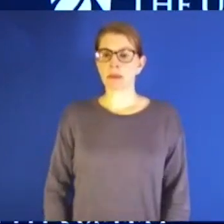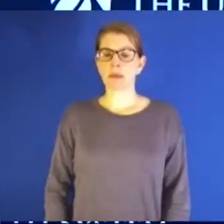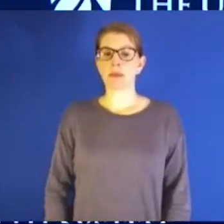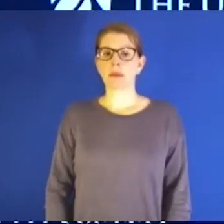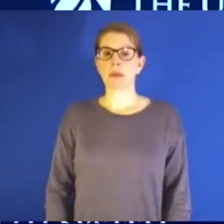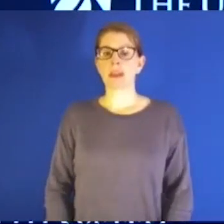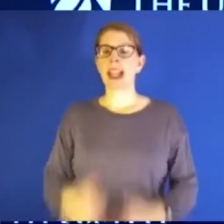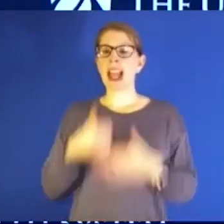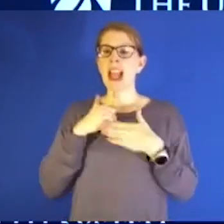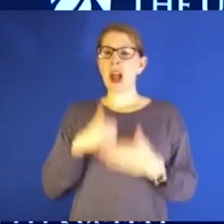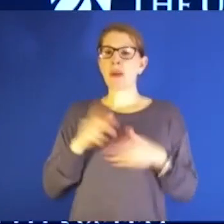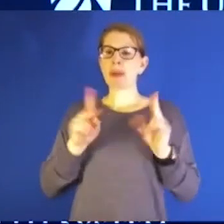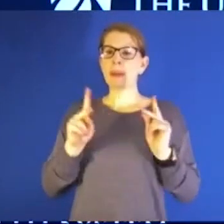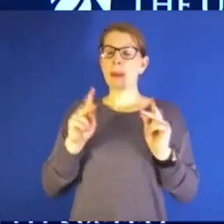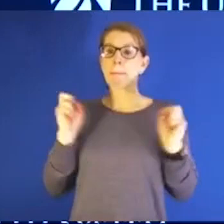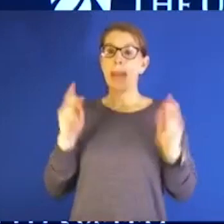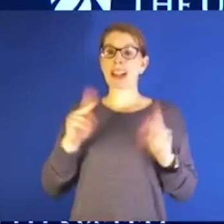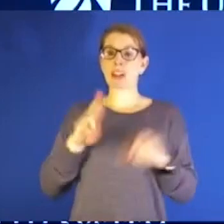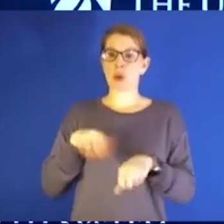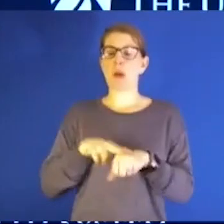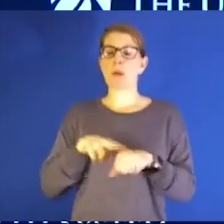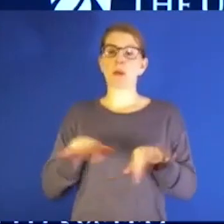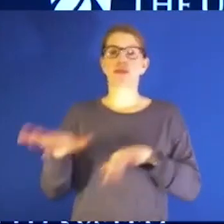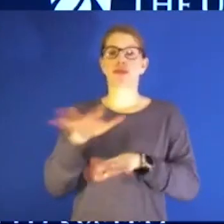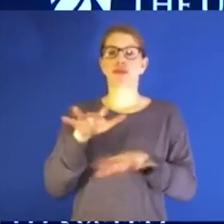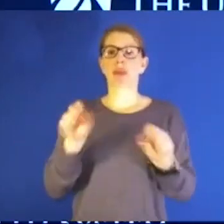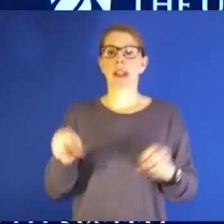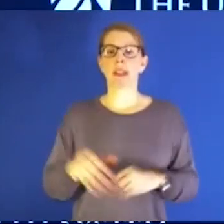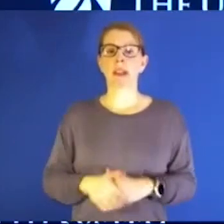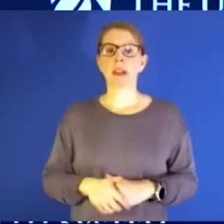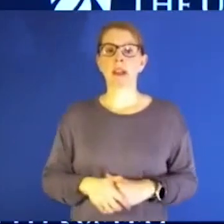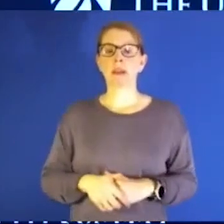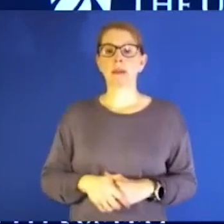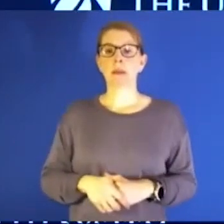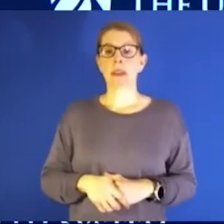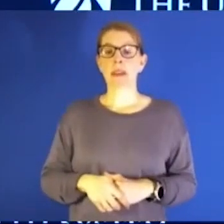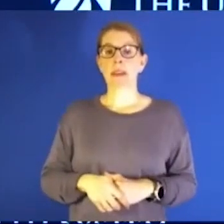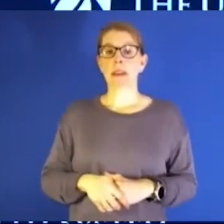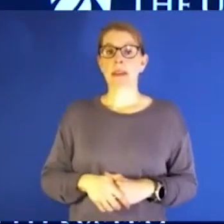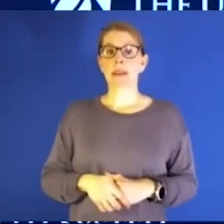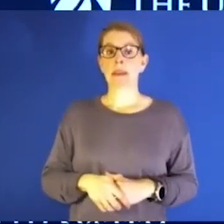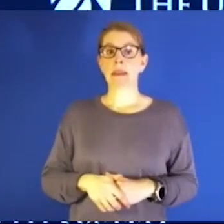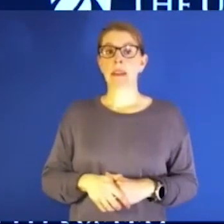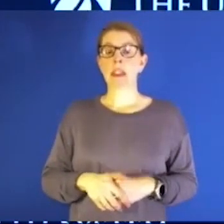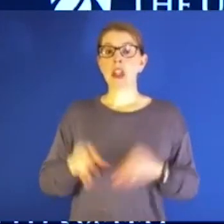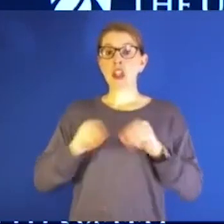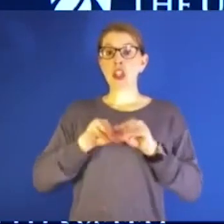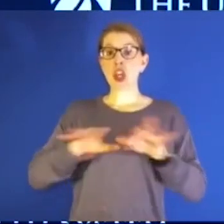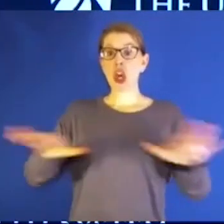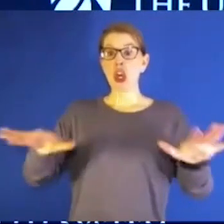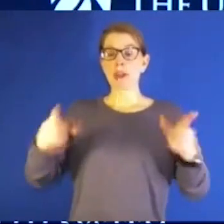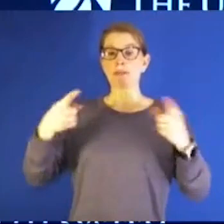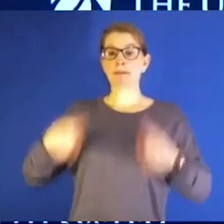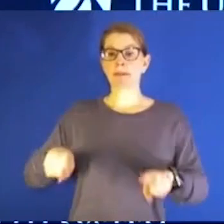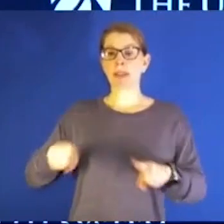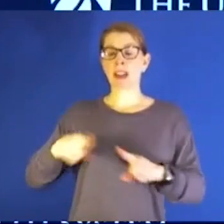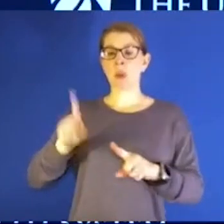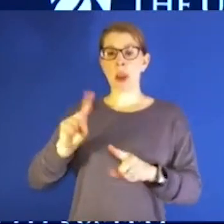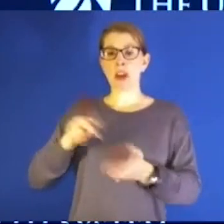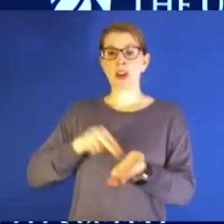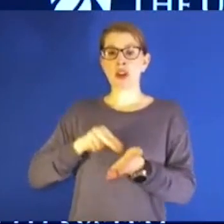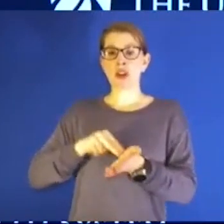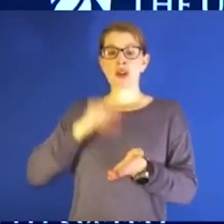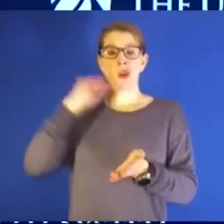back to normal. We haven't seen the overwhelming surge coming out of nursing homes this time with Omicron because so many people are